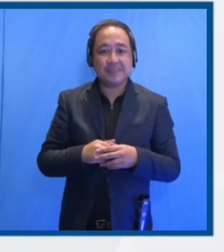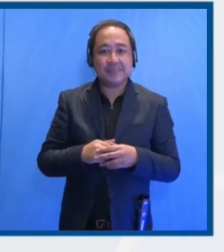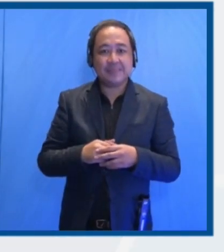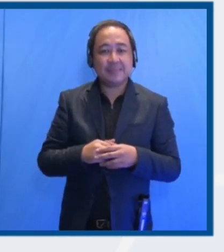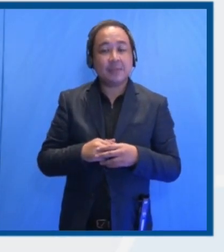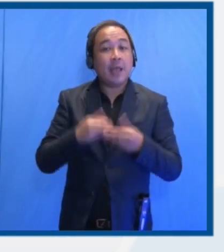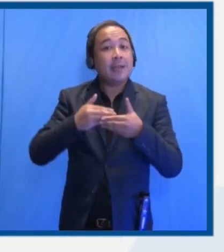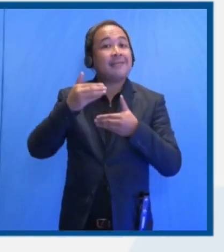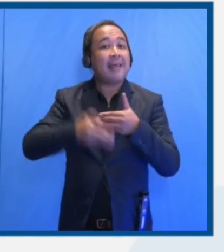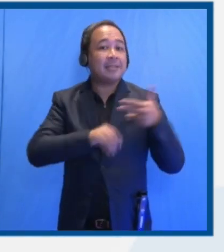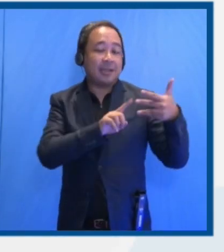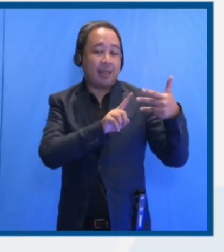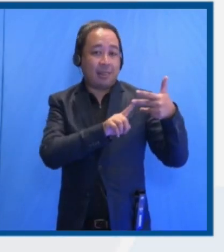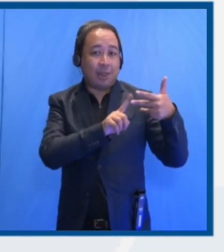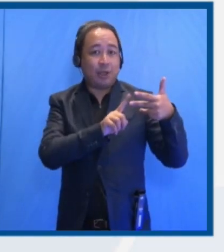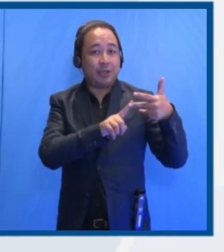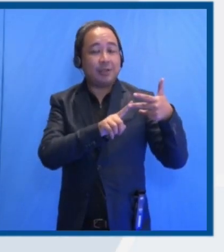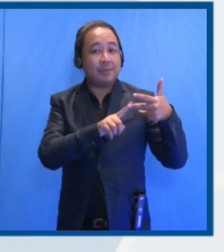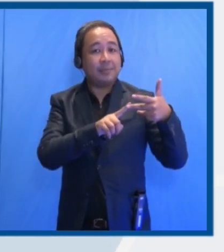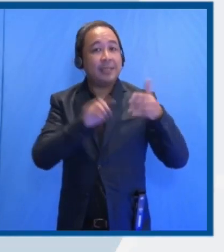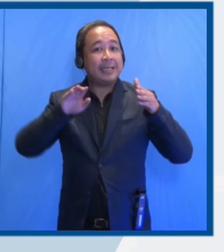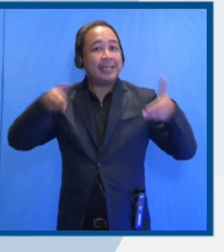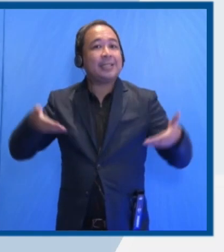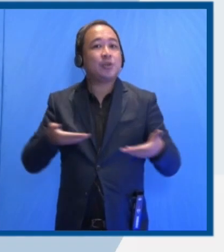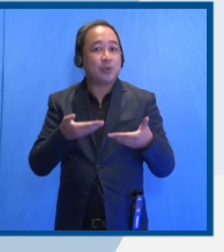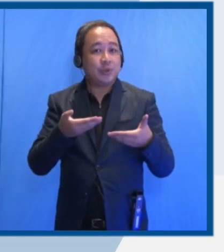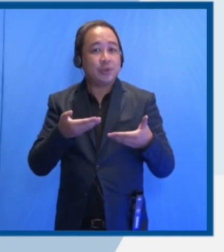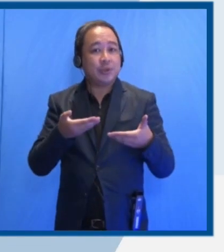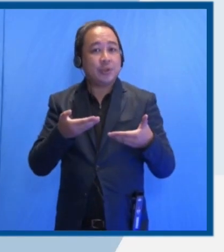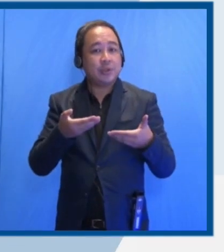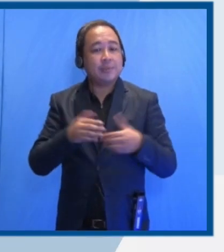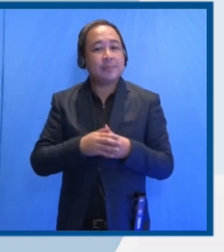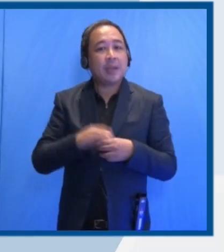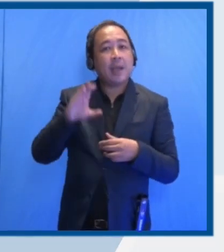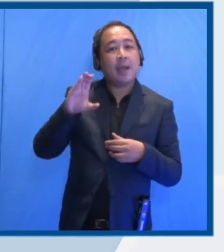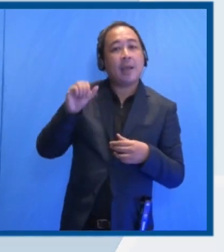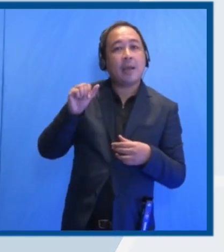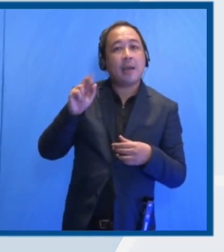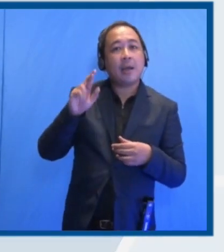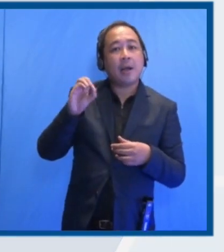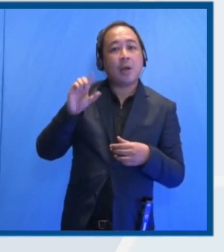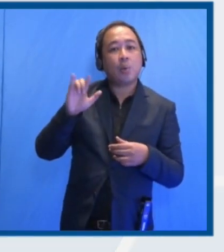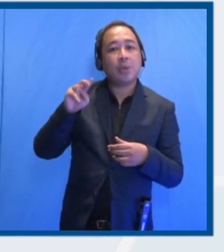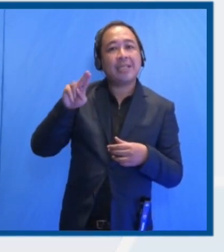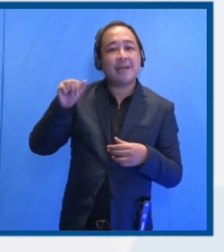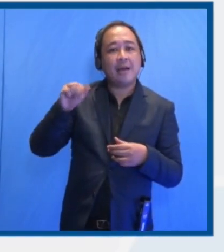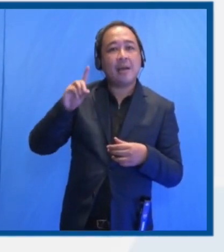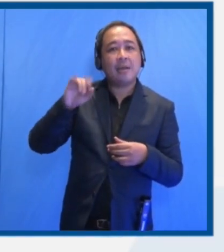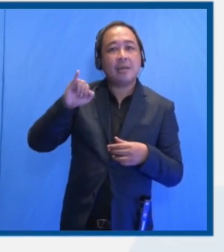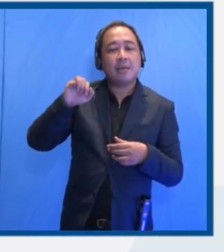I also have the pleasure of introducing Ms. Carolina Diaz